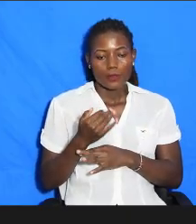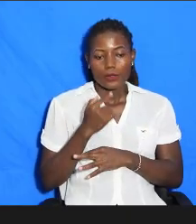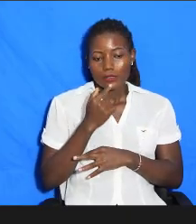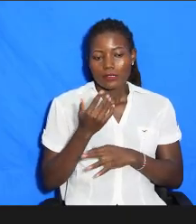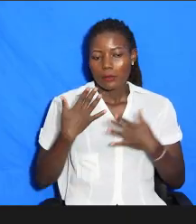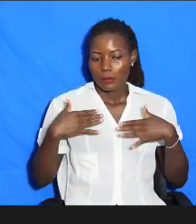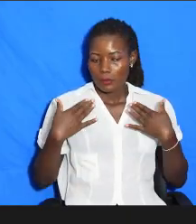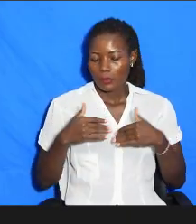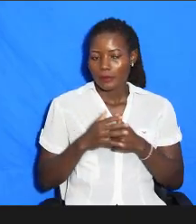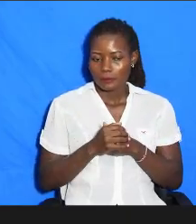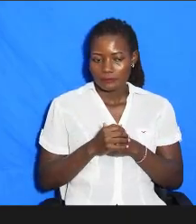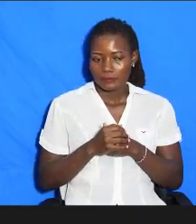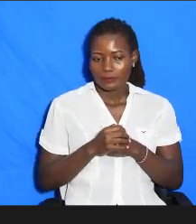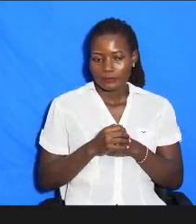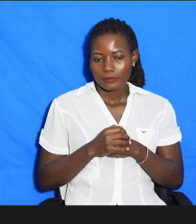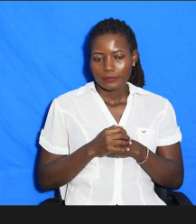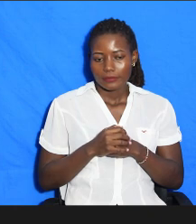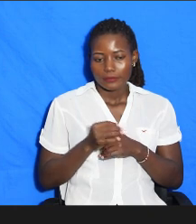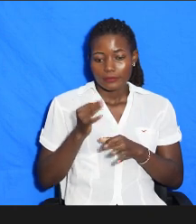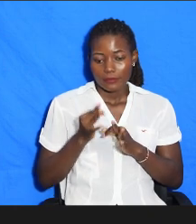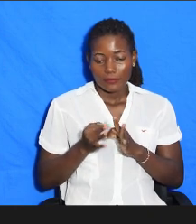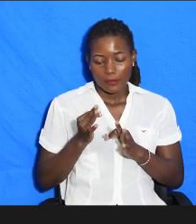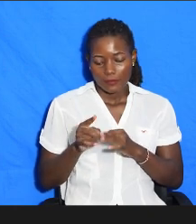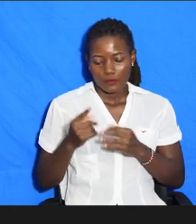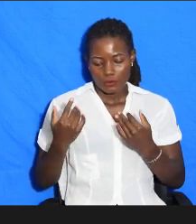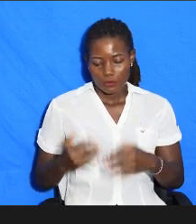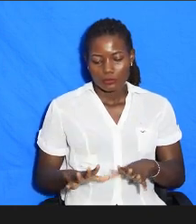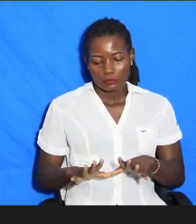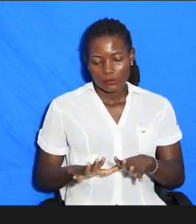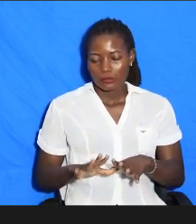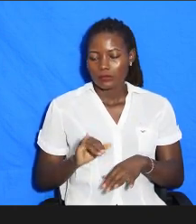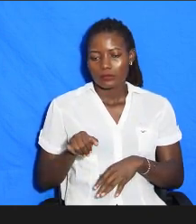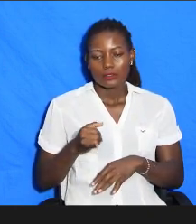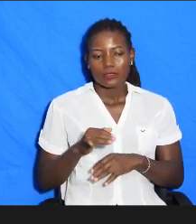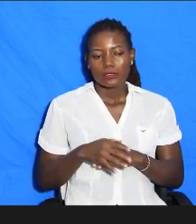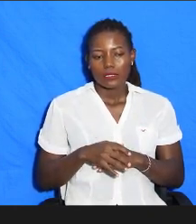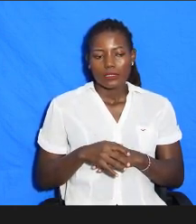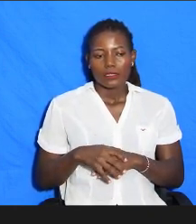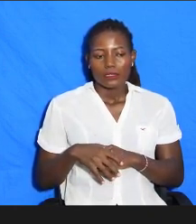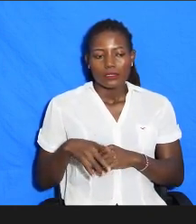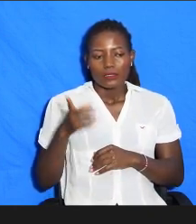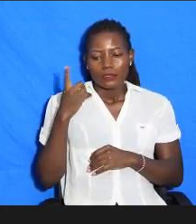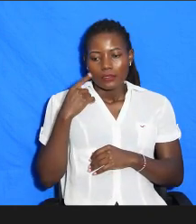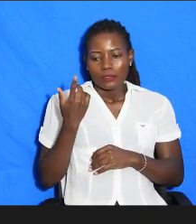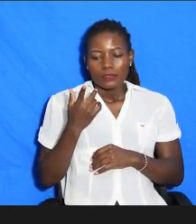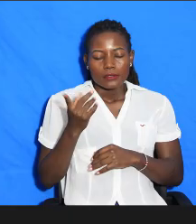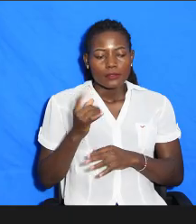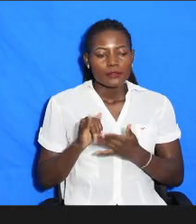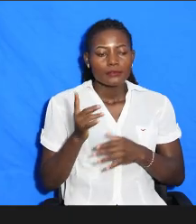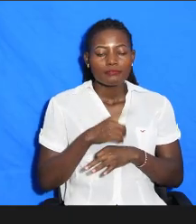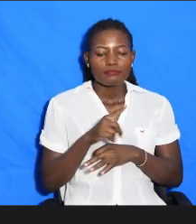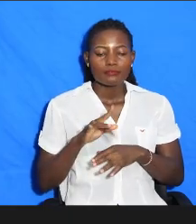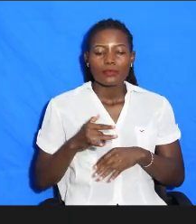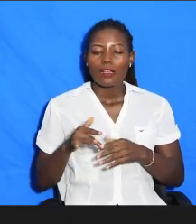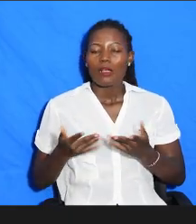Mm, yeah, that even if you lose, no matter what, just check on that day how you feeling. How did you